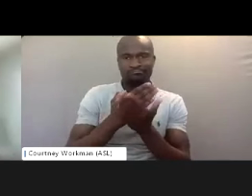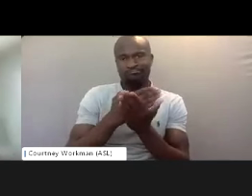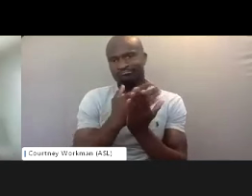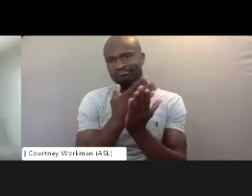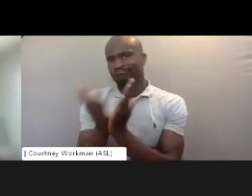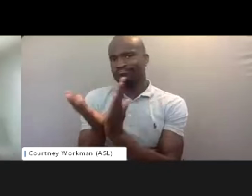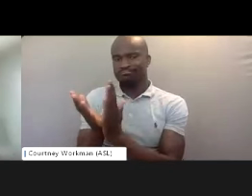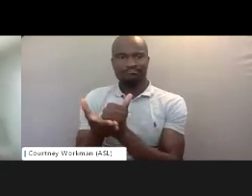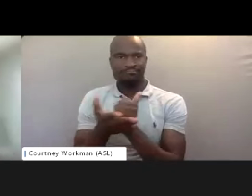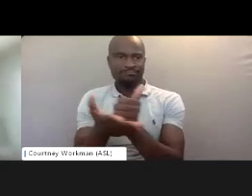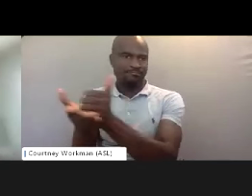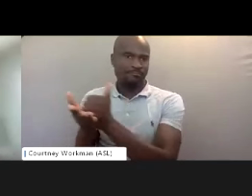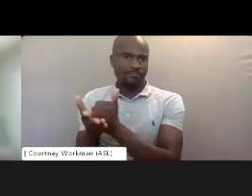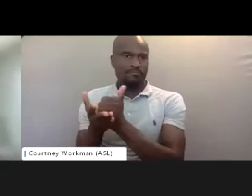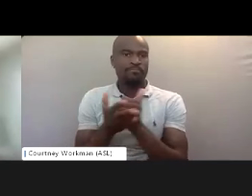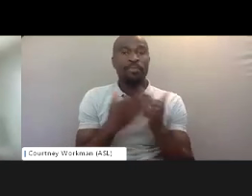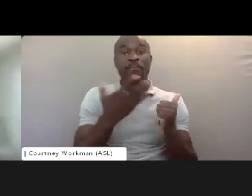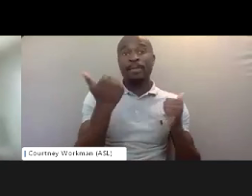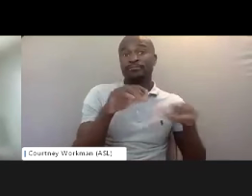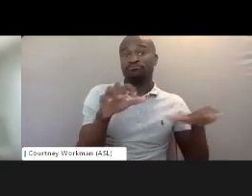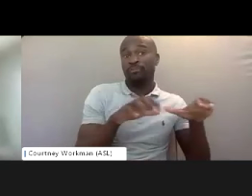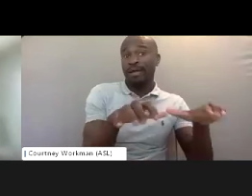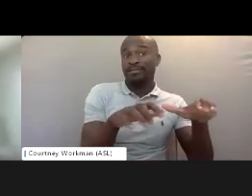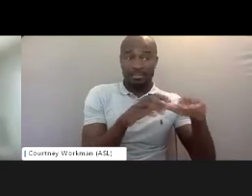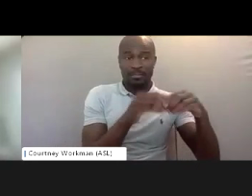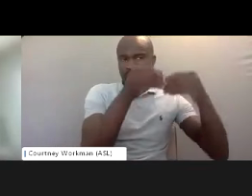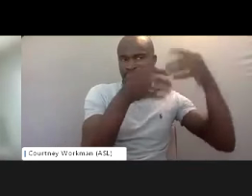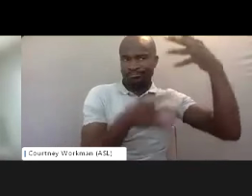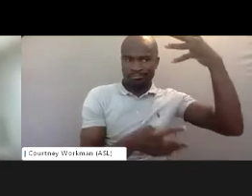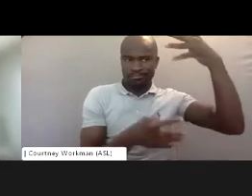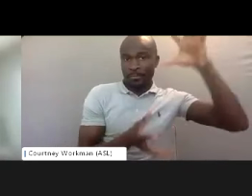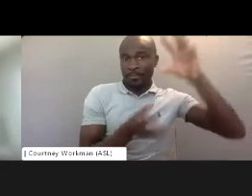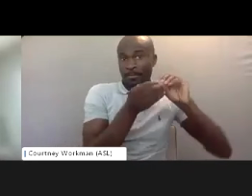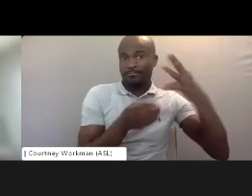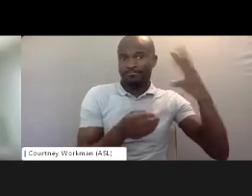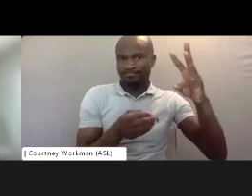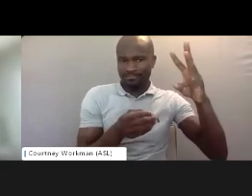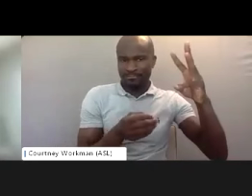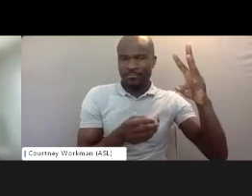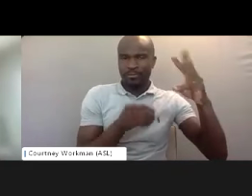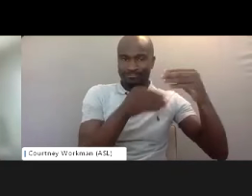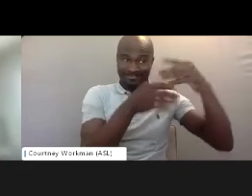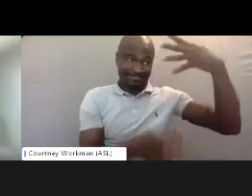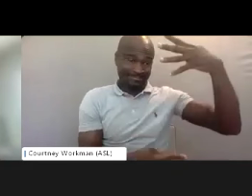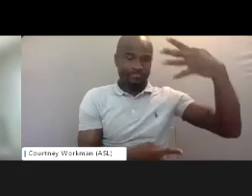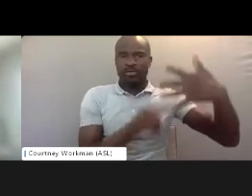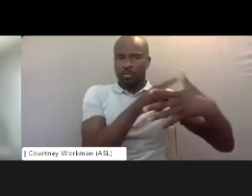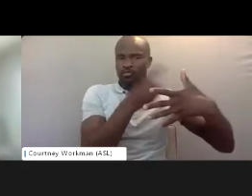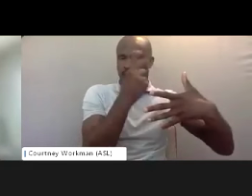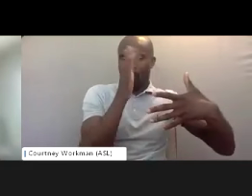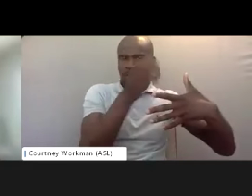16 different best practices that we work with. We're going to talk about one of them, like I said today, and through this training and technical assistance for